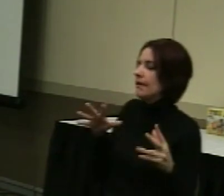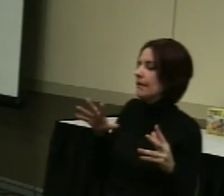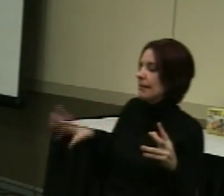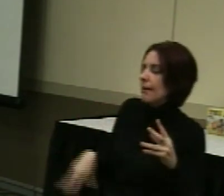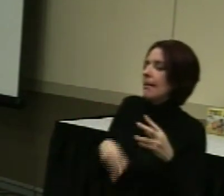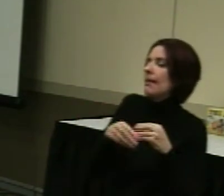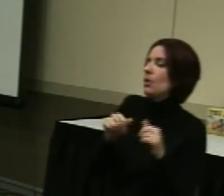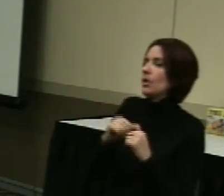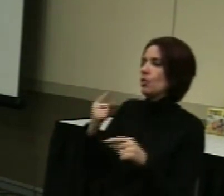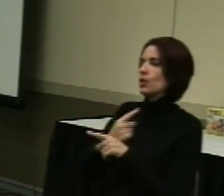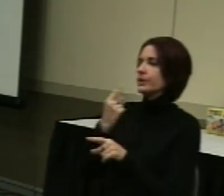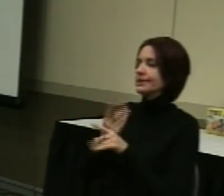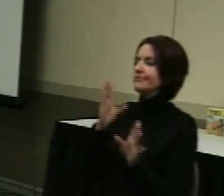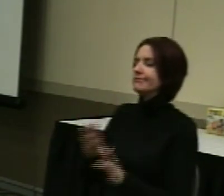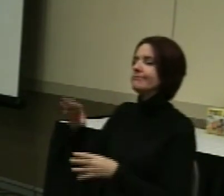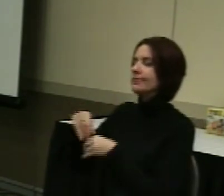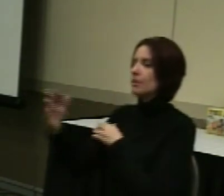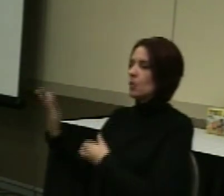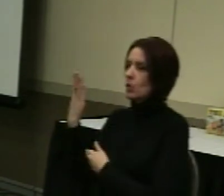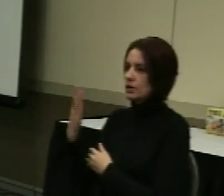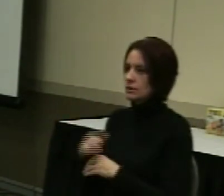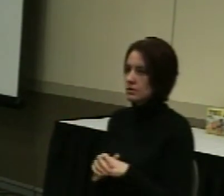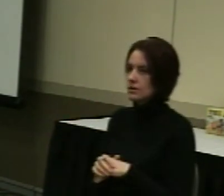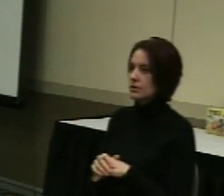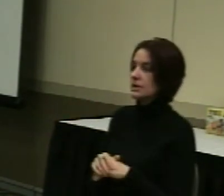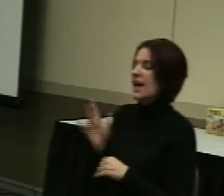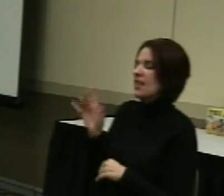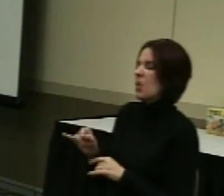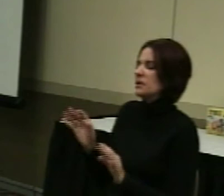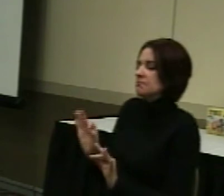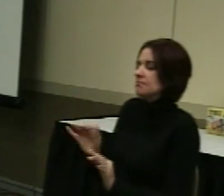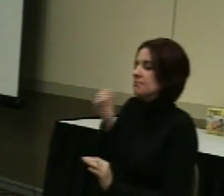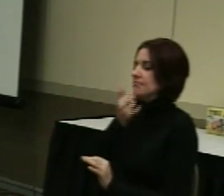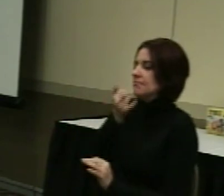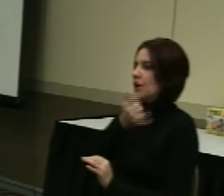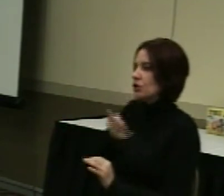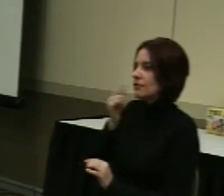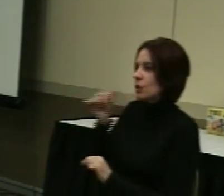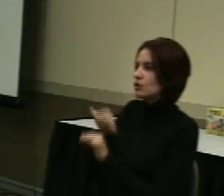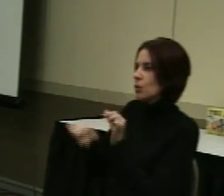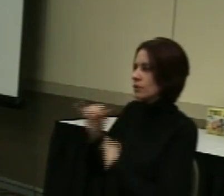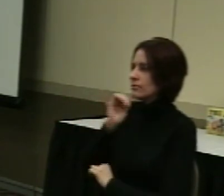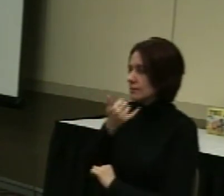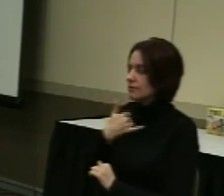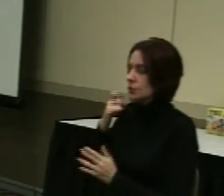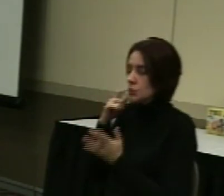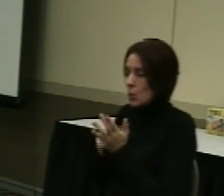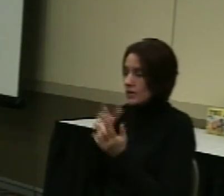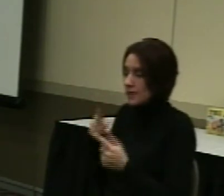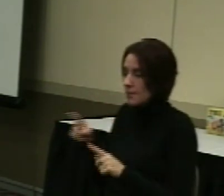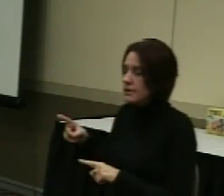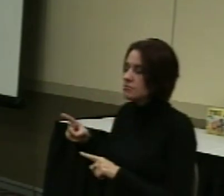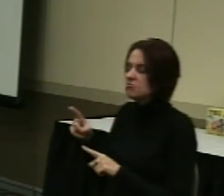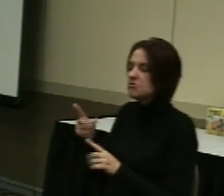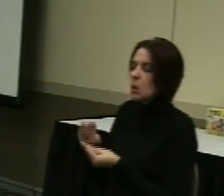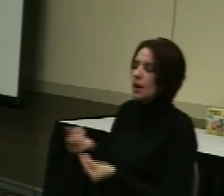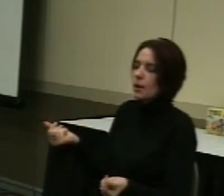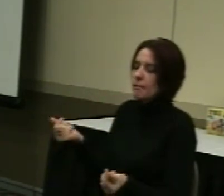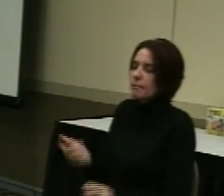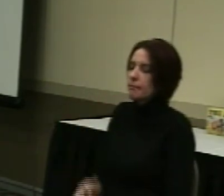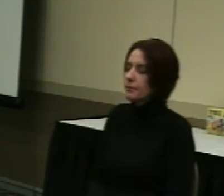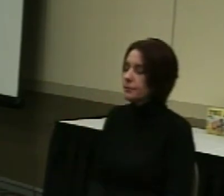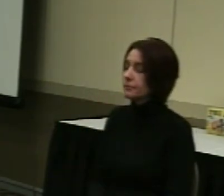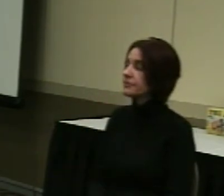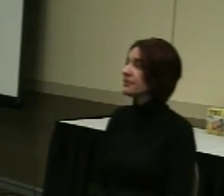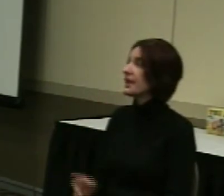morning, and clear up the little errors of social exchange if you see those happening. And by the way, I could